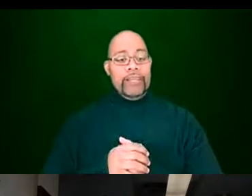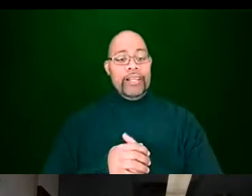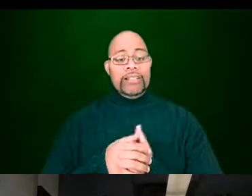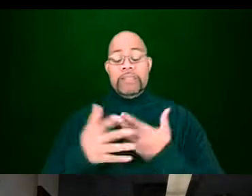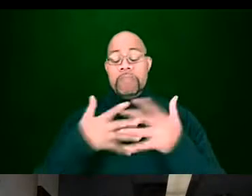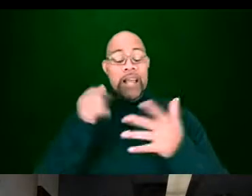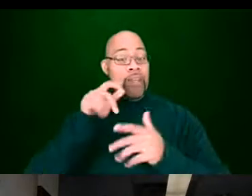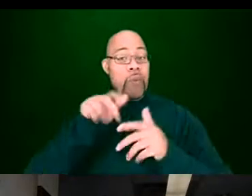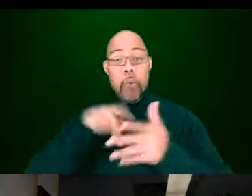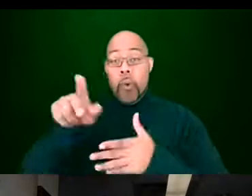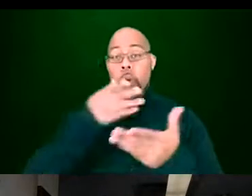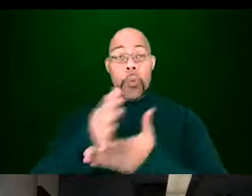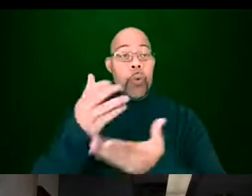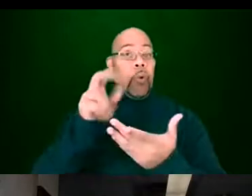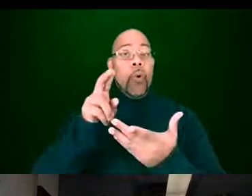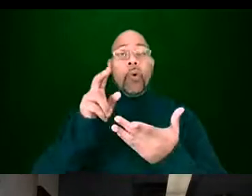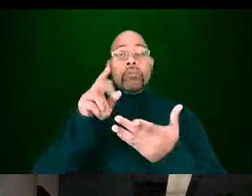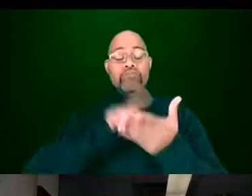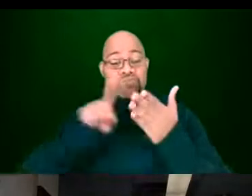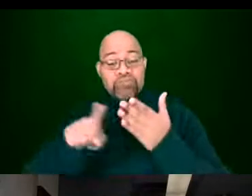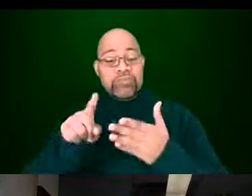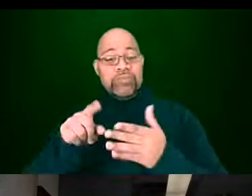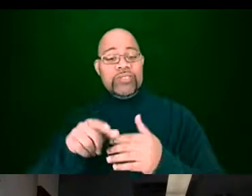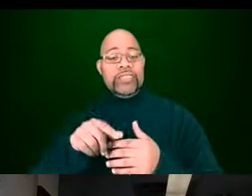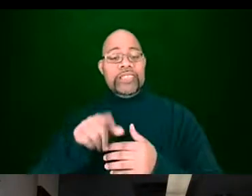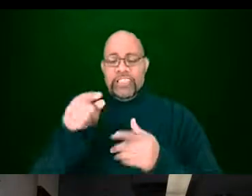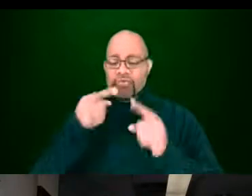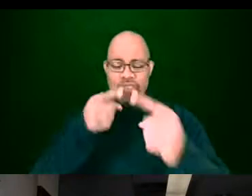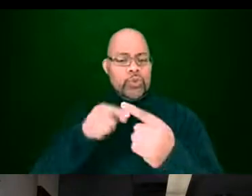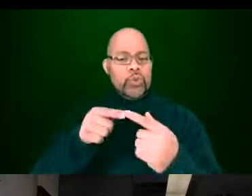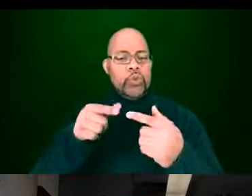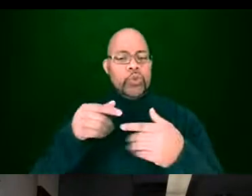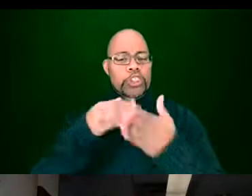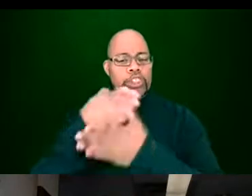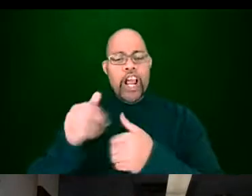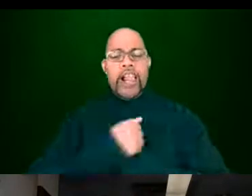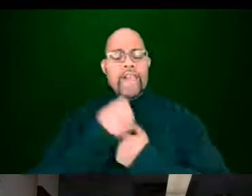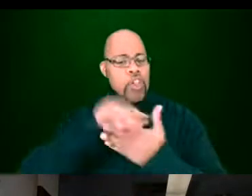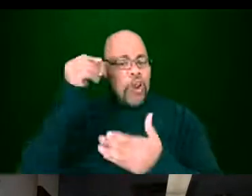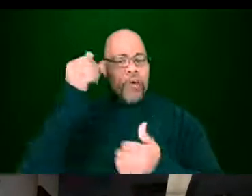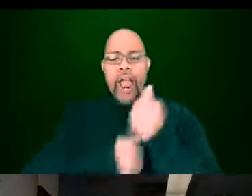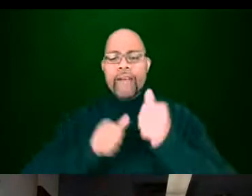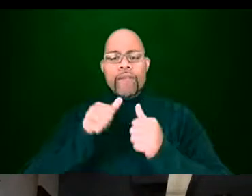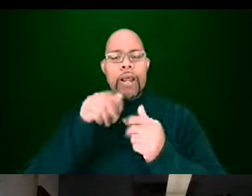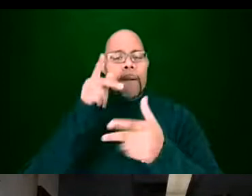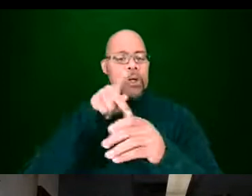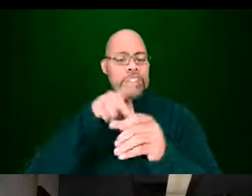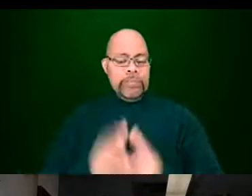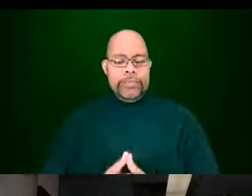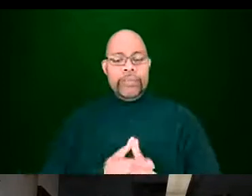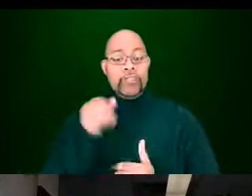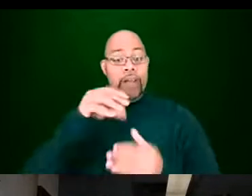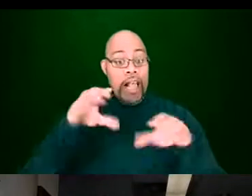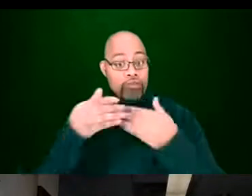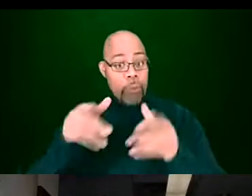outdoors or leading virtual shark investigations, he strives to share his love of learning with every participant. Outside of the